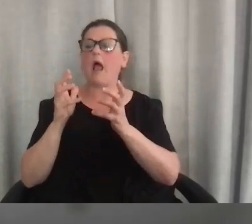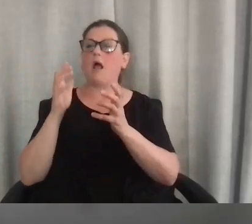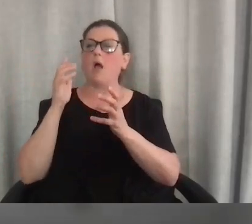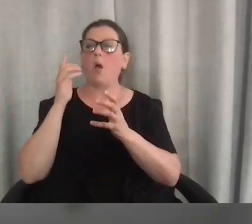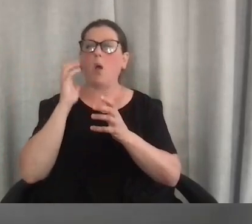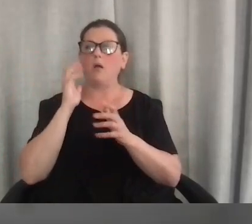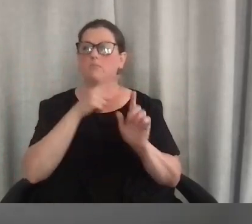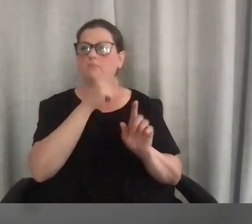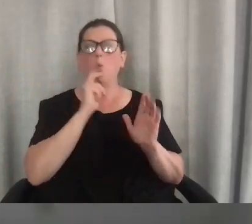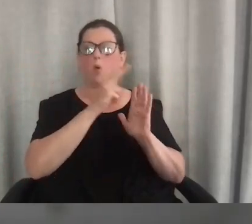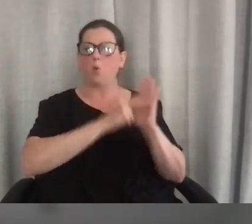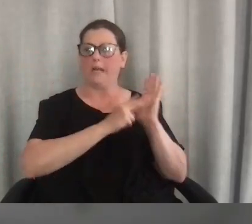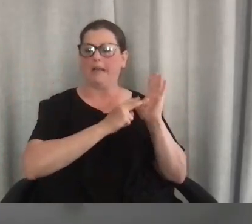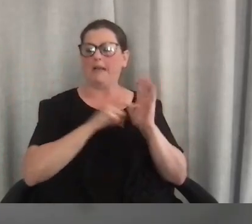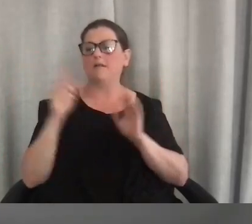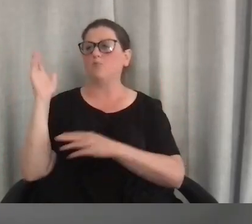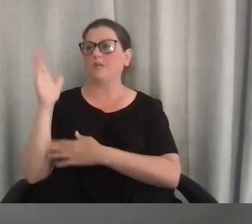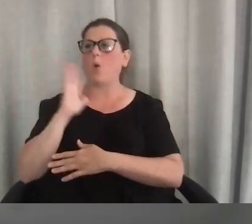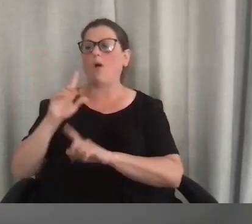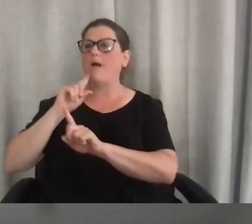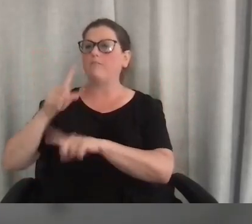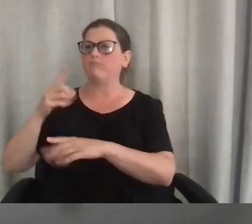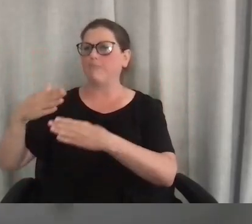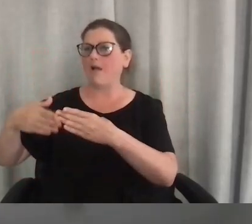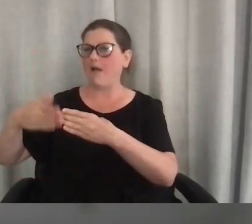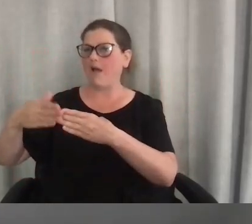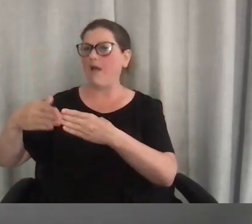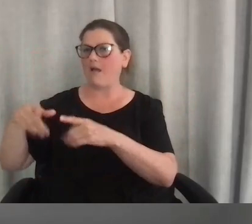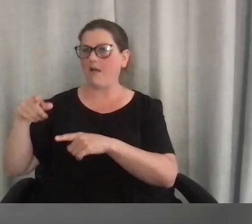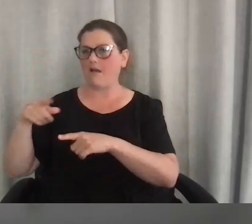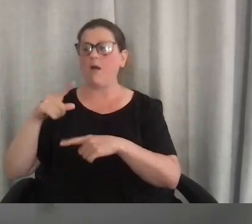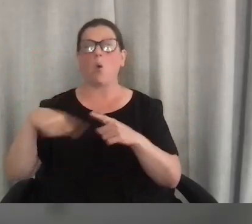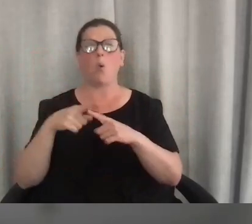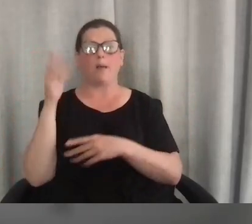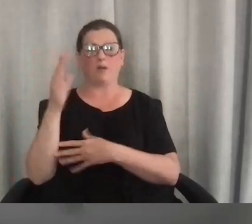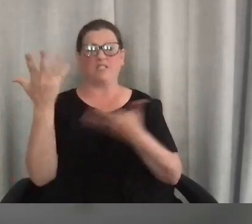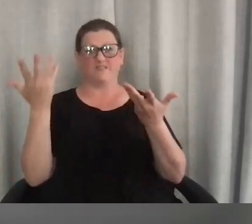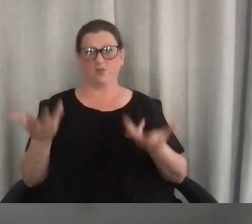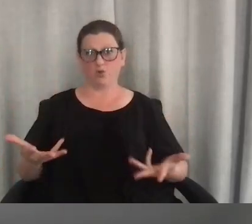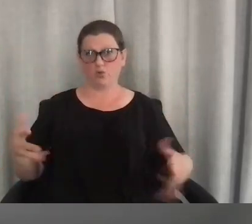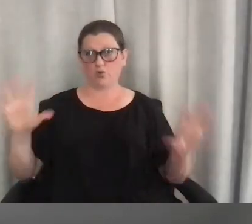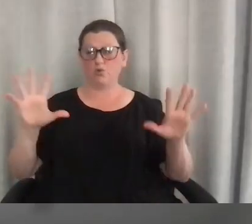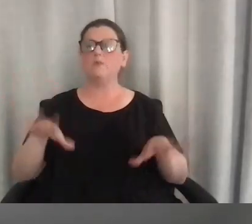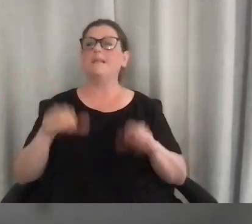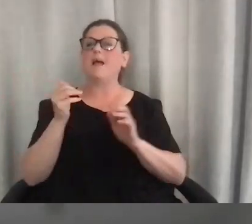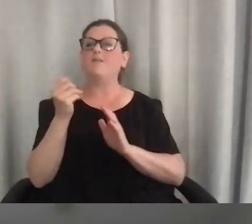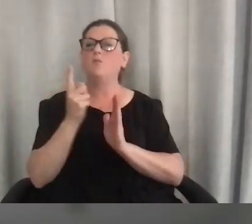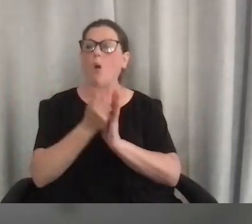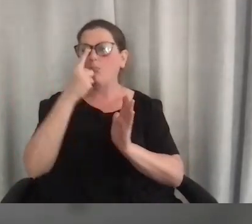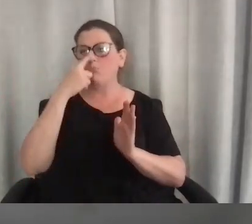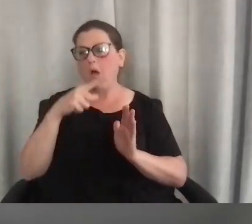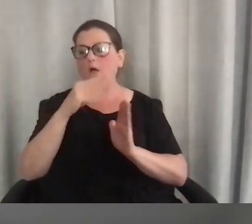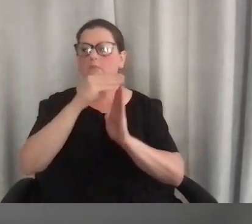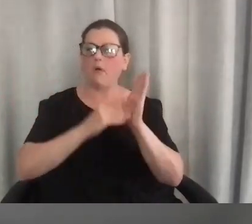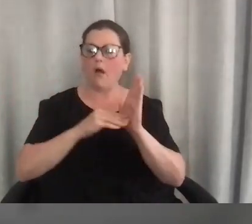for the presenters to answer at the end of the presentation. When the presentation ends, please take a few moments to complete a brief survey that will show